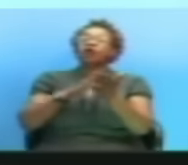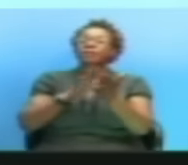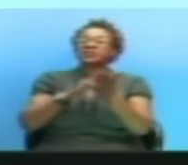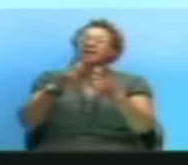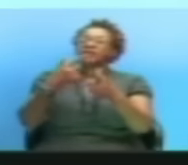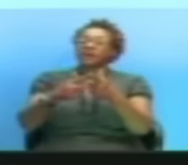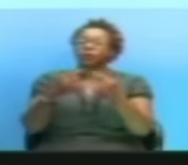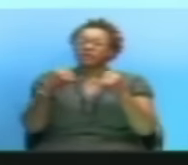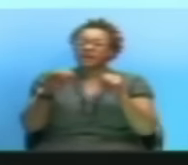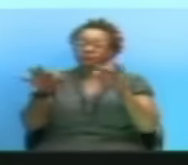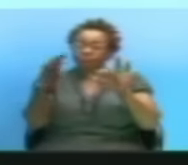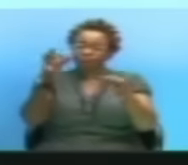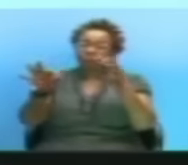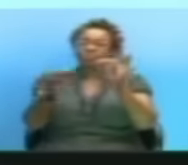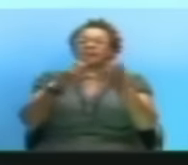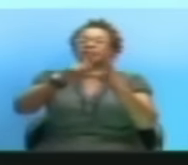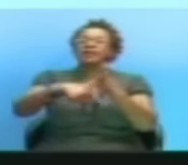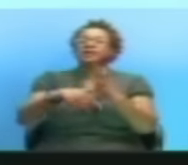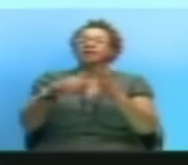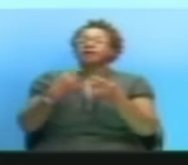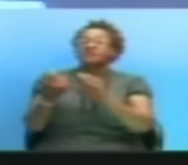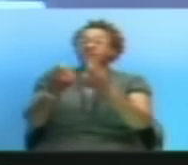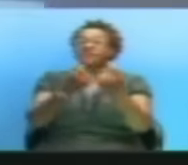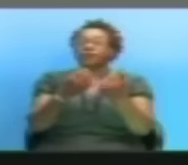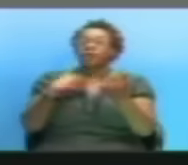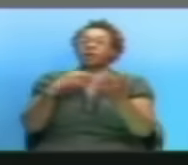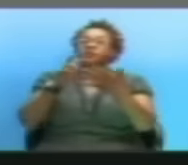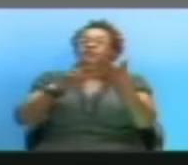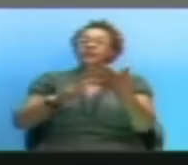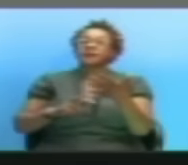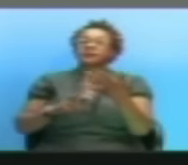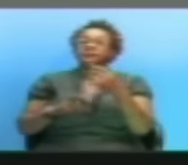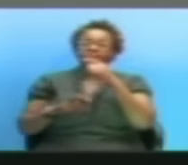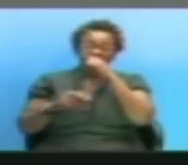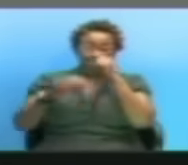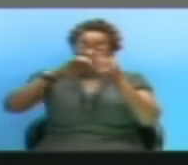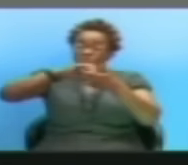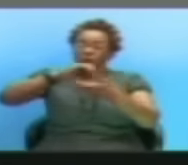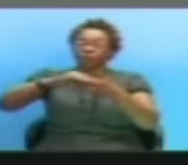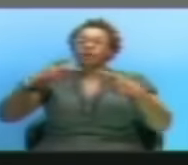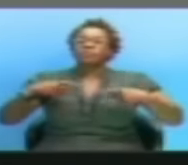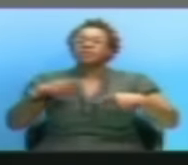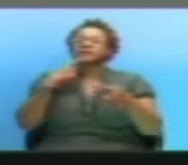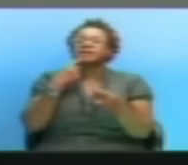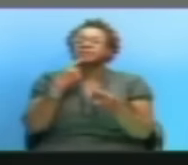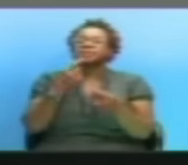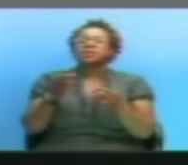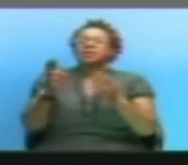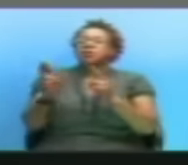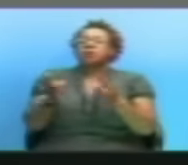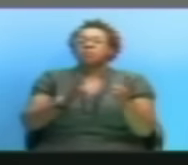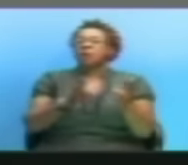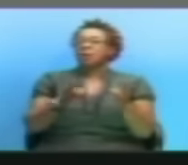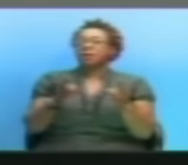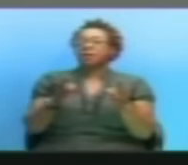bit on in this broadcast. I have a few here that I want to look at. Buru Buru resident says, there are normal playgrounds for